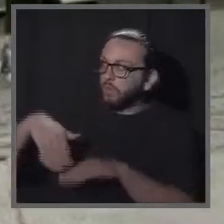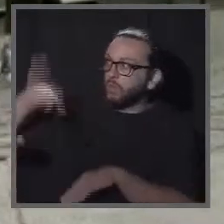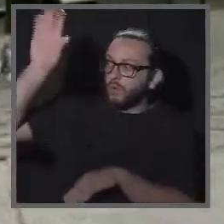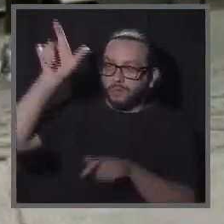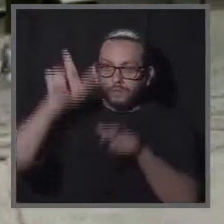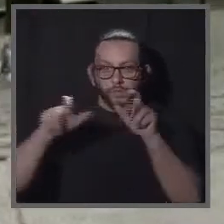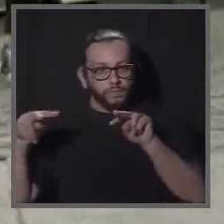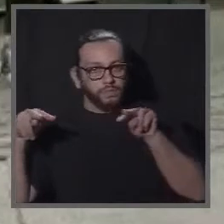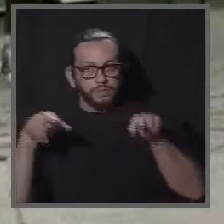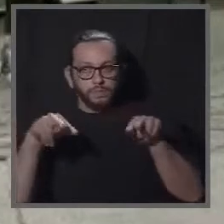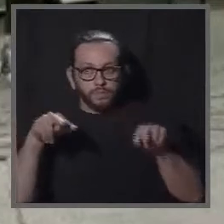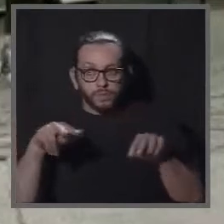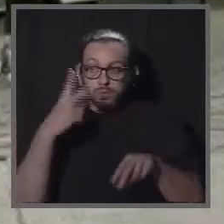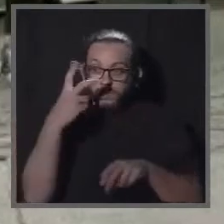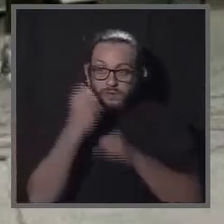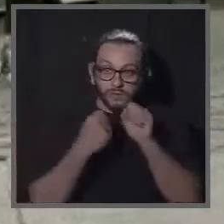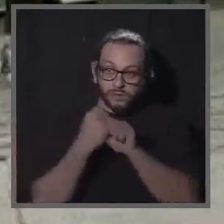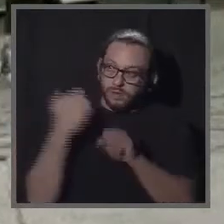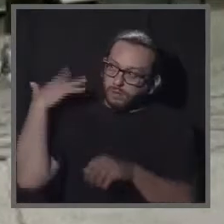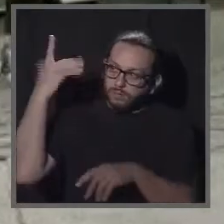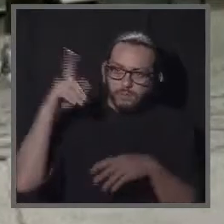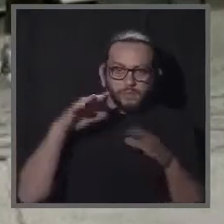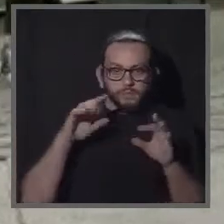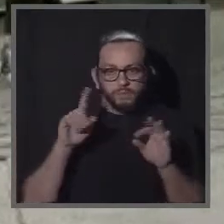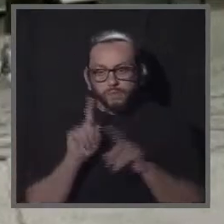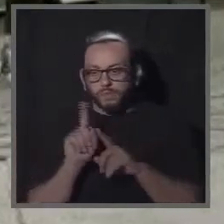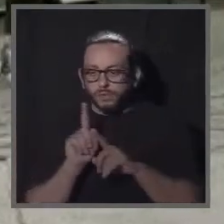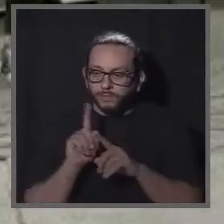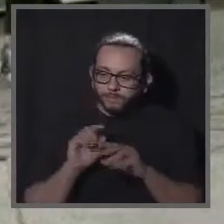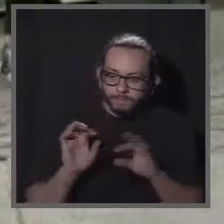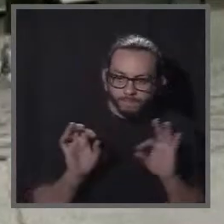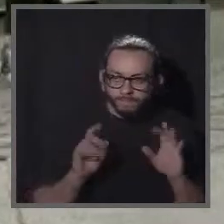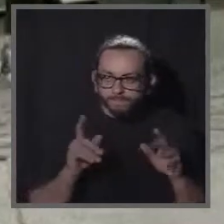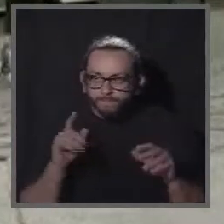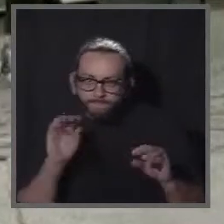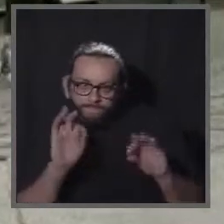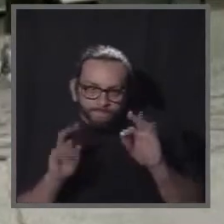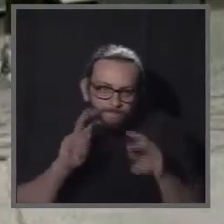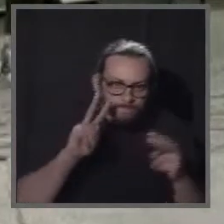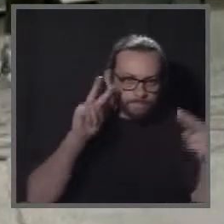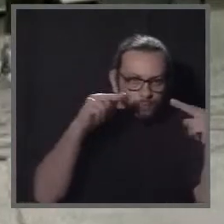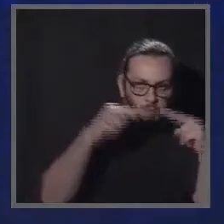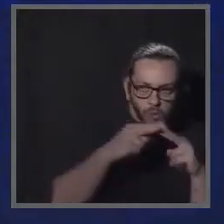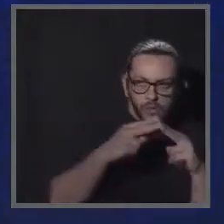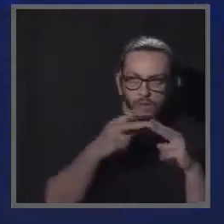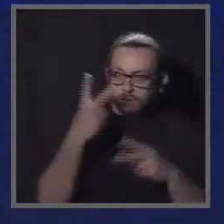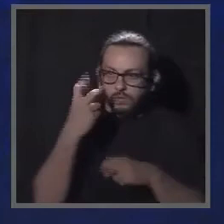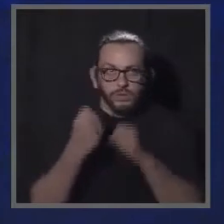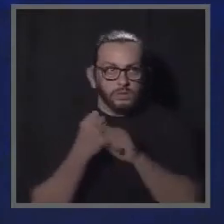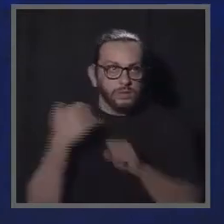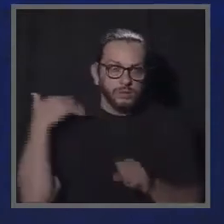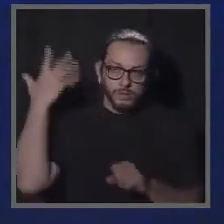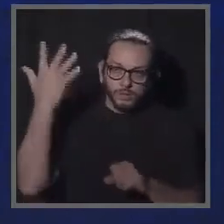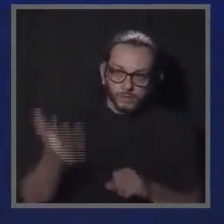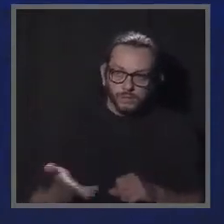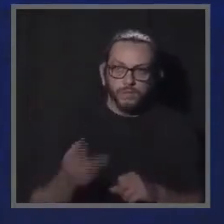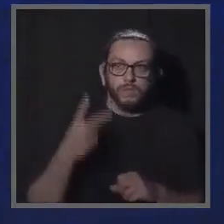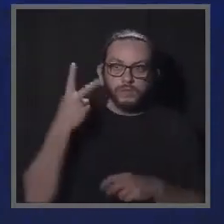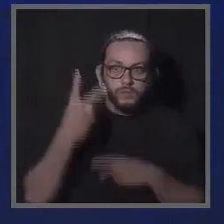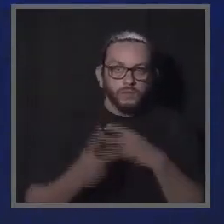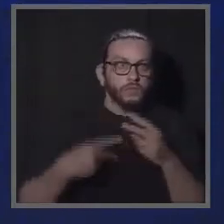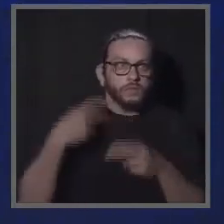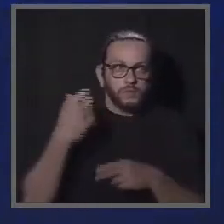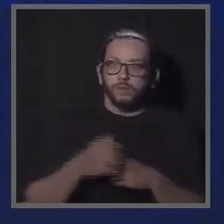in this event. It takes 2 years to prepare this event, so this is why we have an event every 2 years, because if